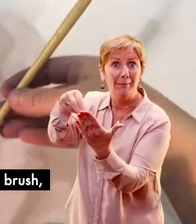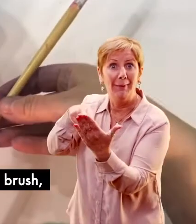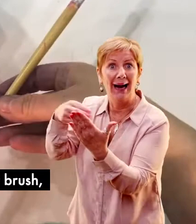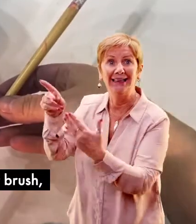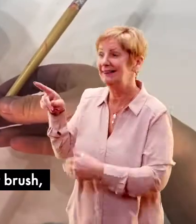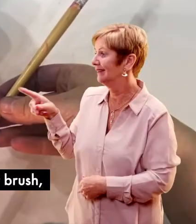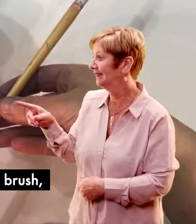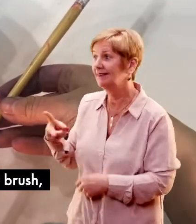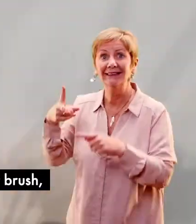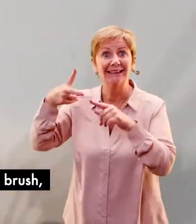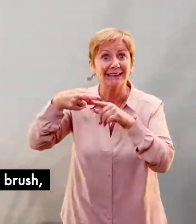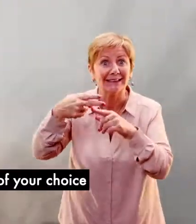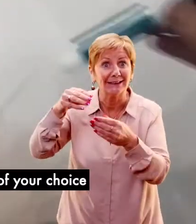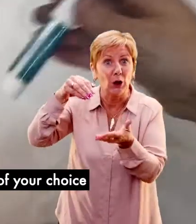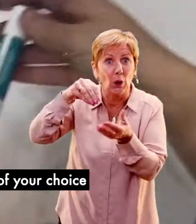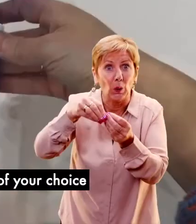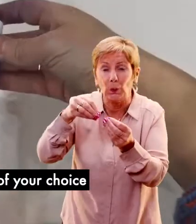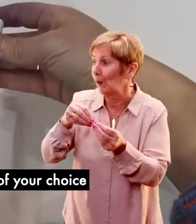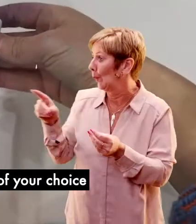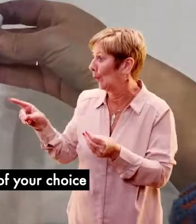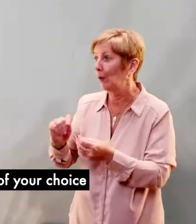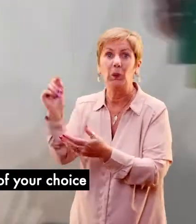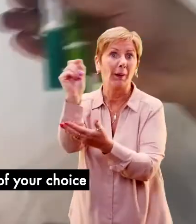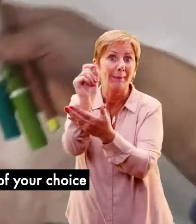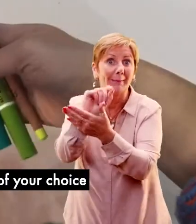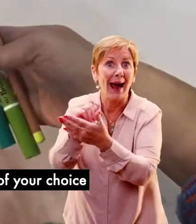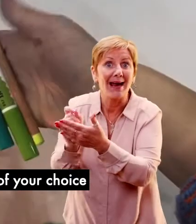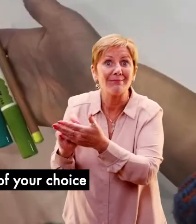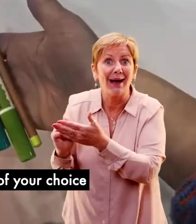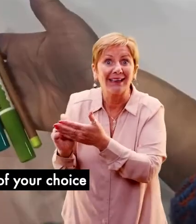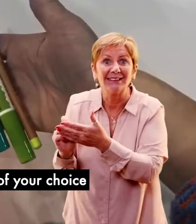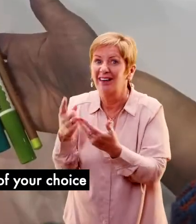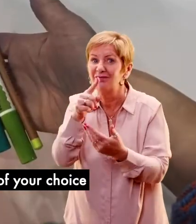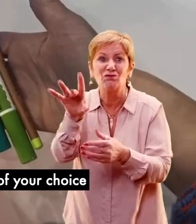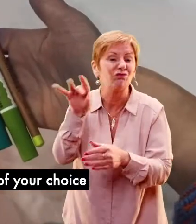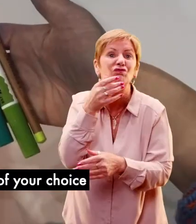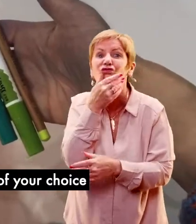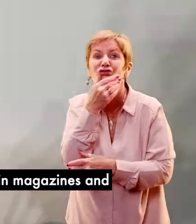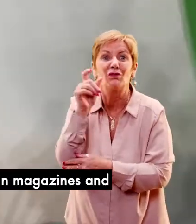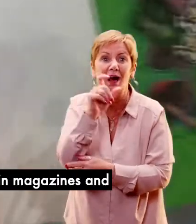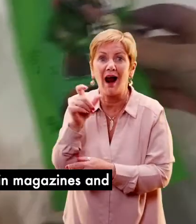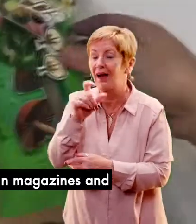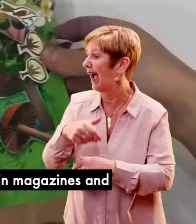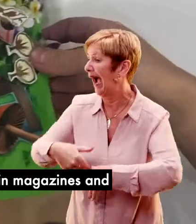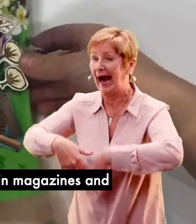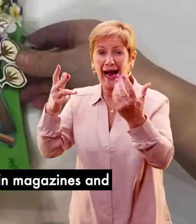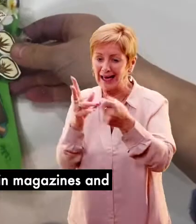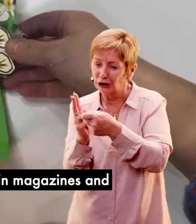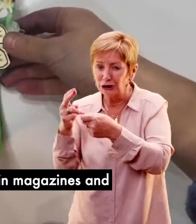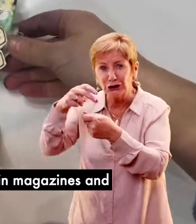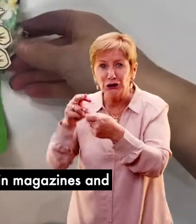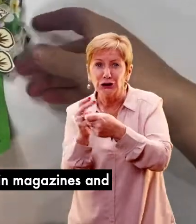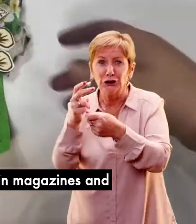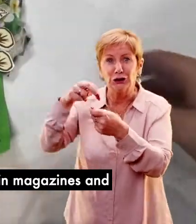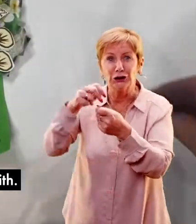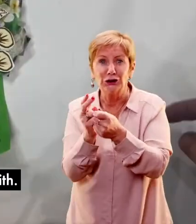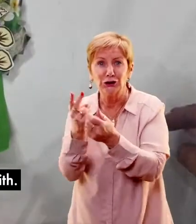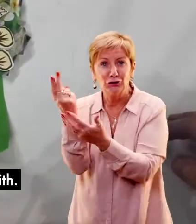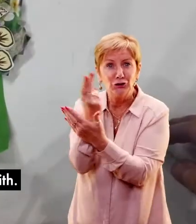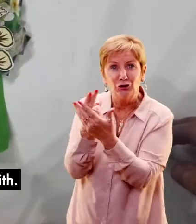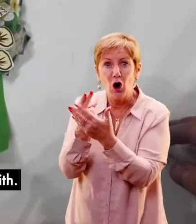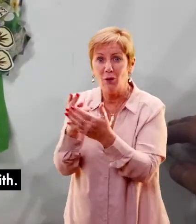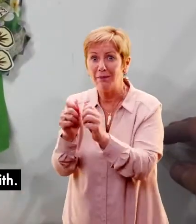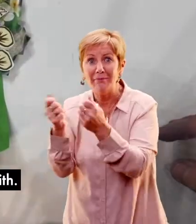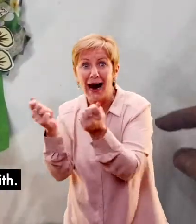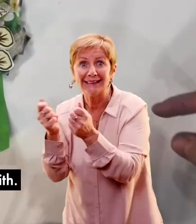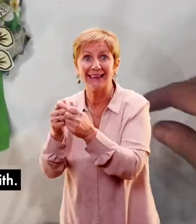and a paintbrush, scissors and glue, pens and pencils of your choice, and any pictures hand-drawn or